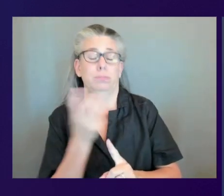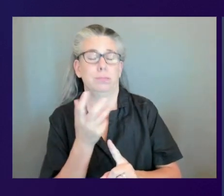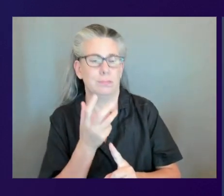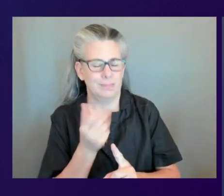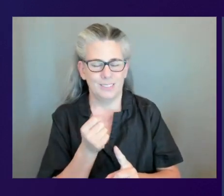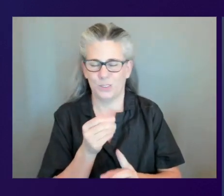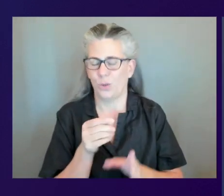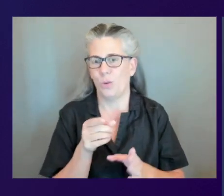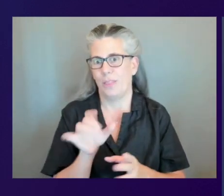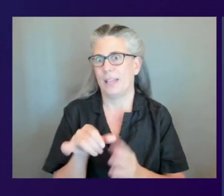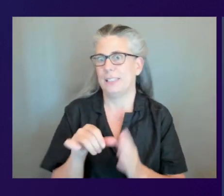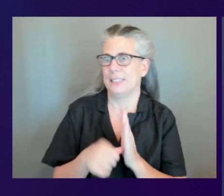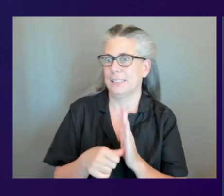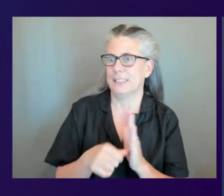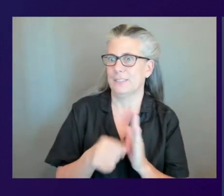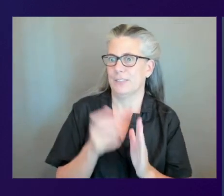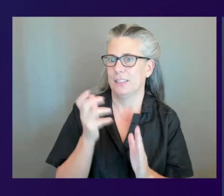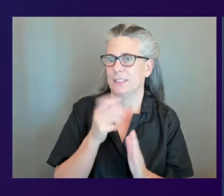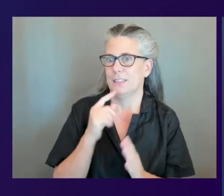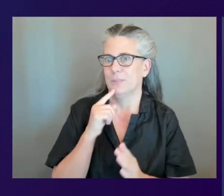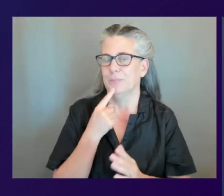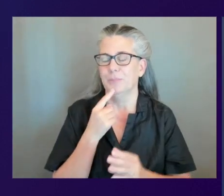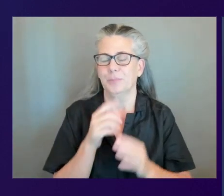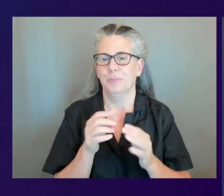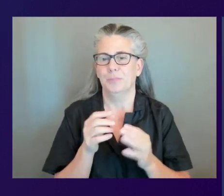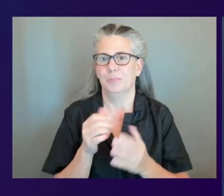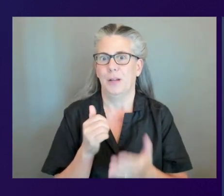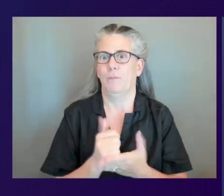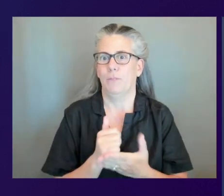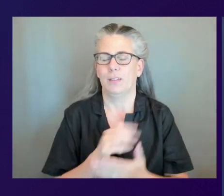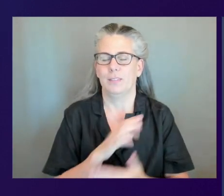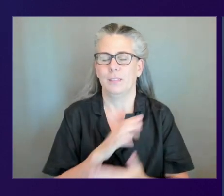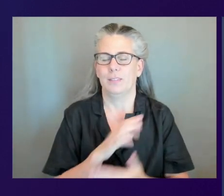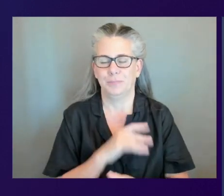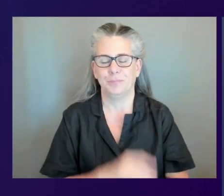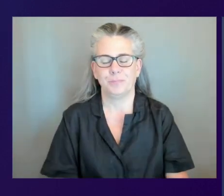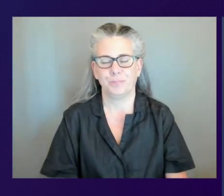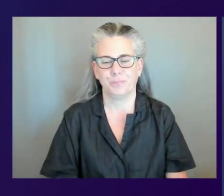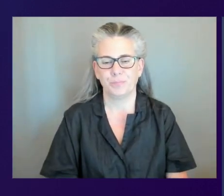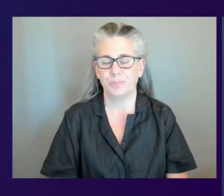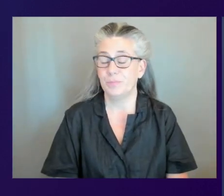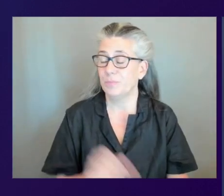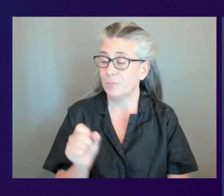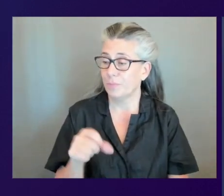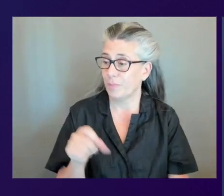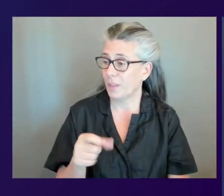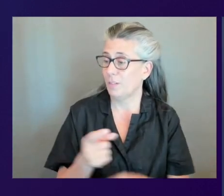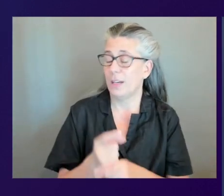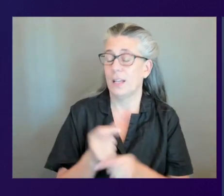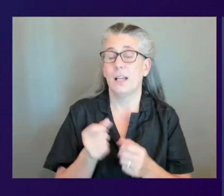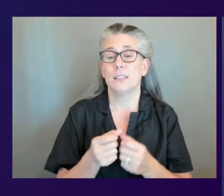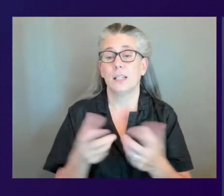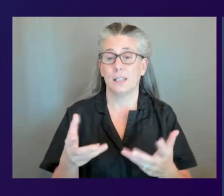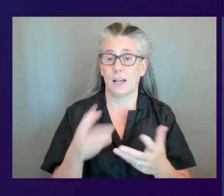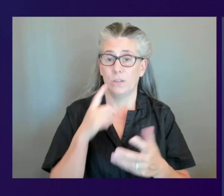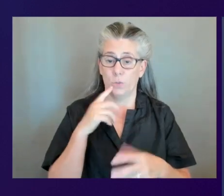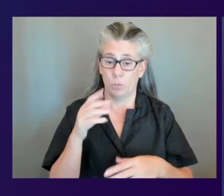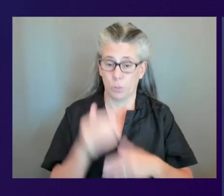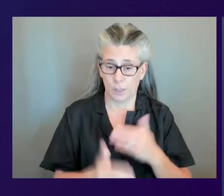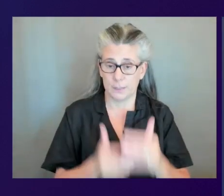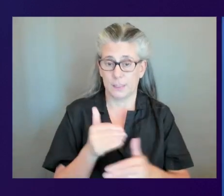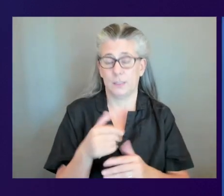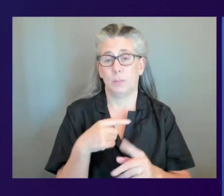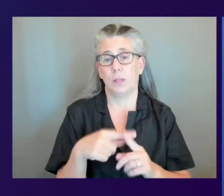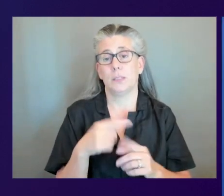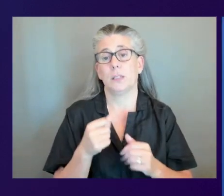Yeah. So with all of this information, right, it's a lot to process, but also a lot to, maybe onboard